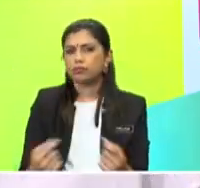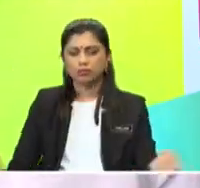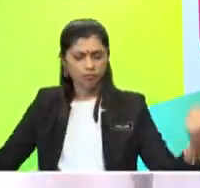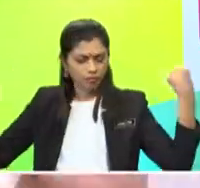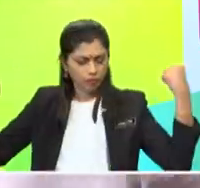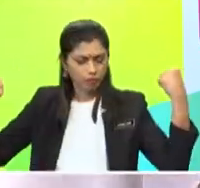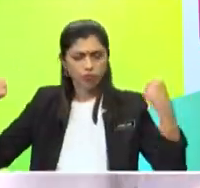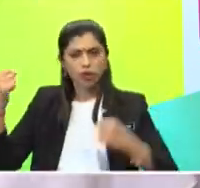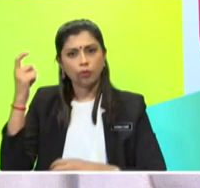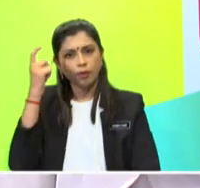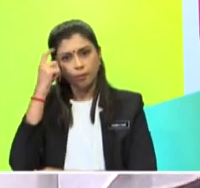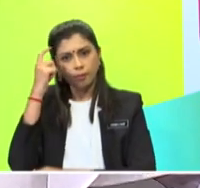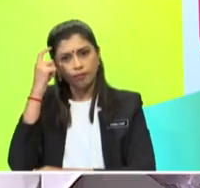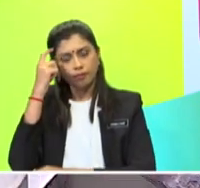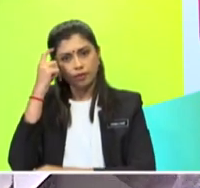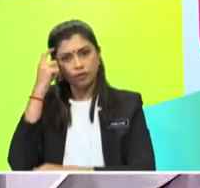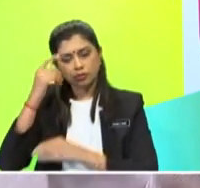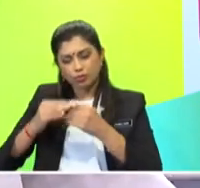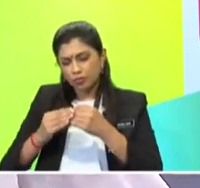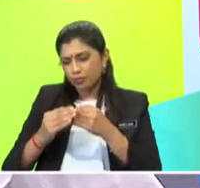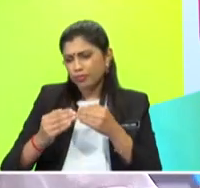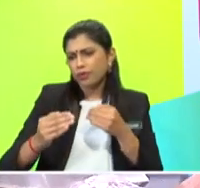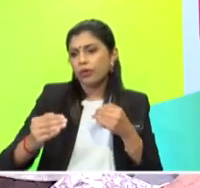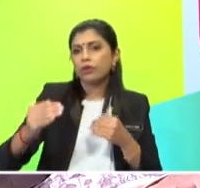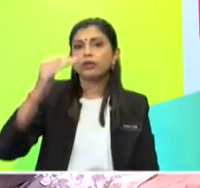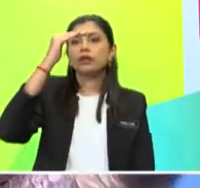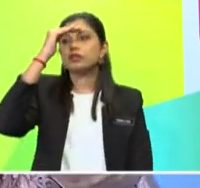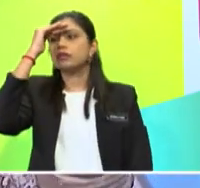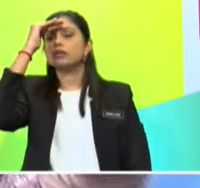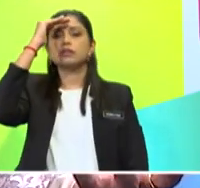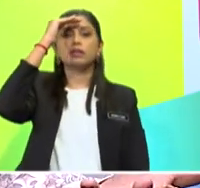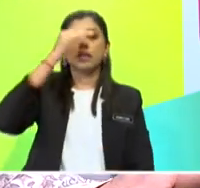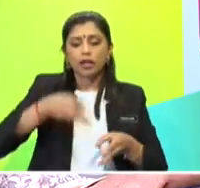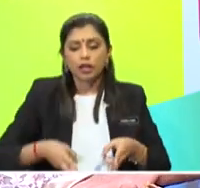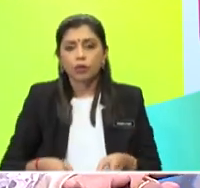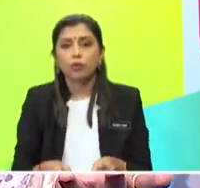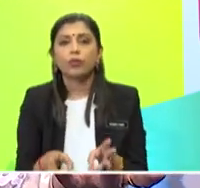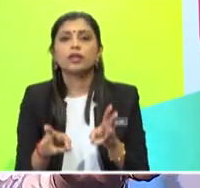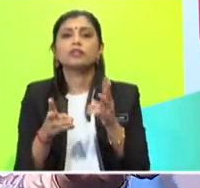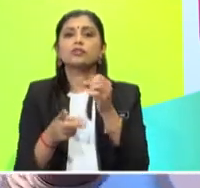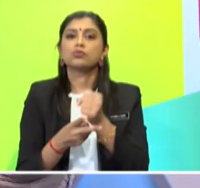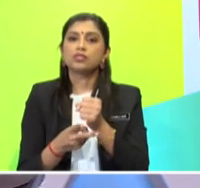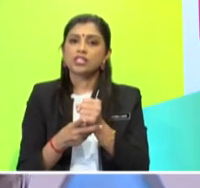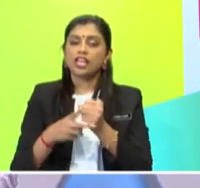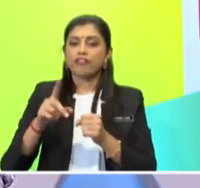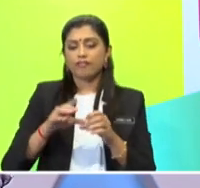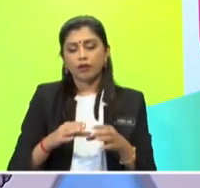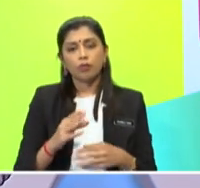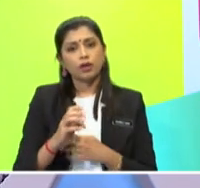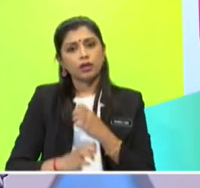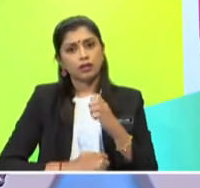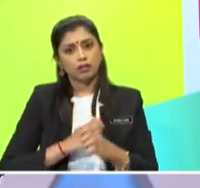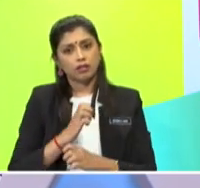minds to go beyond the lines in seeking for ways to preserve our land for the